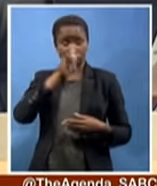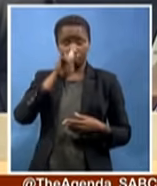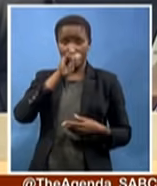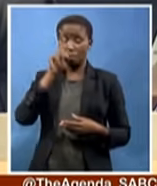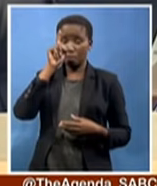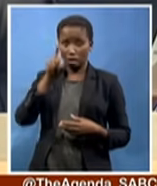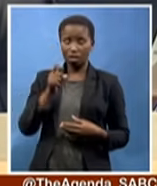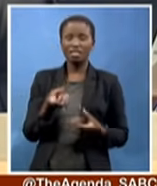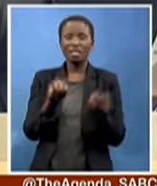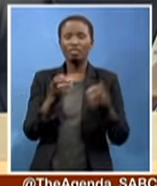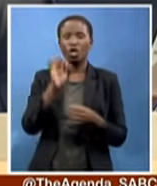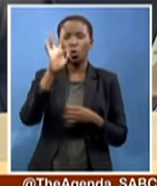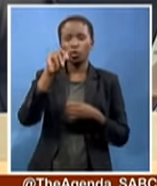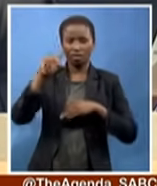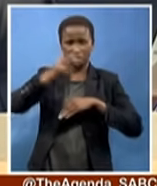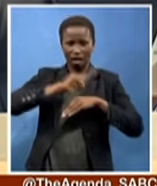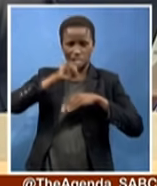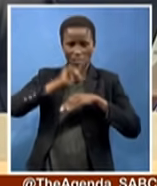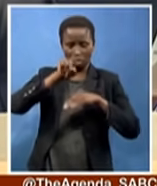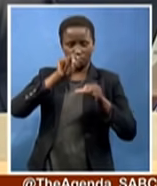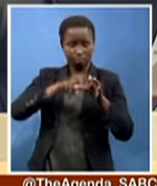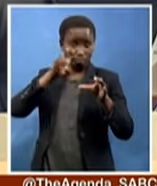they should be suspended in terms of Rule